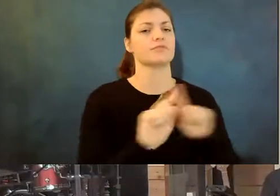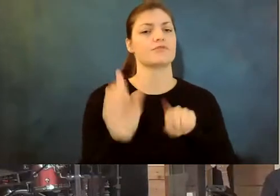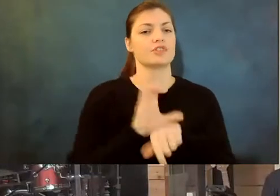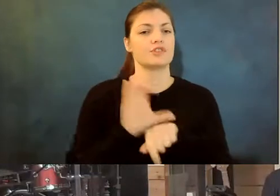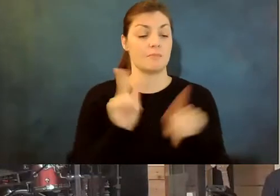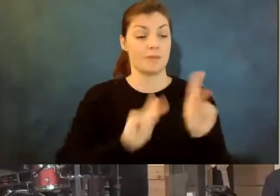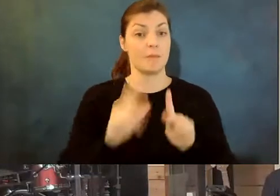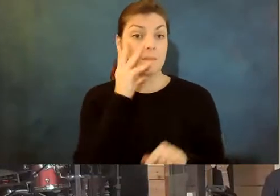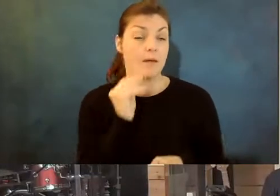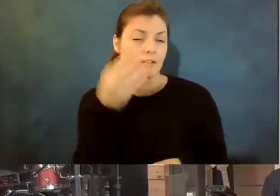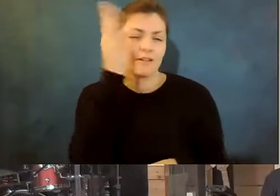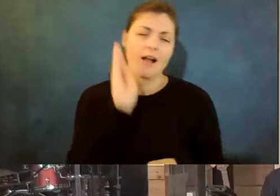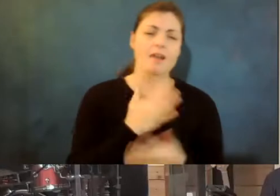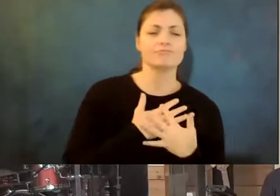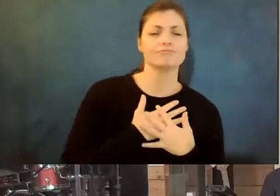didn't change.